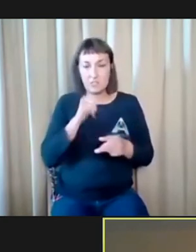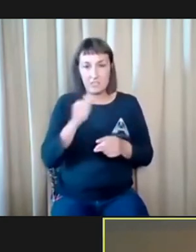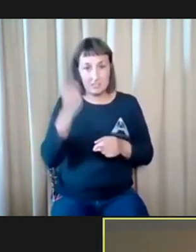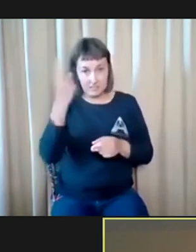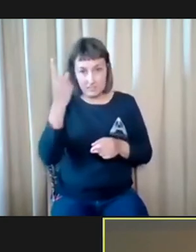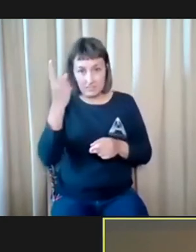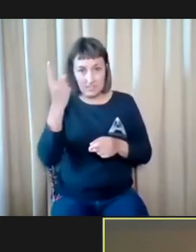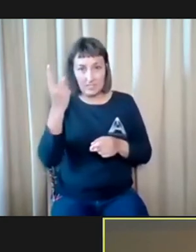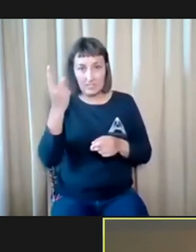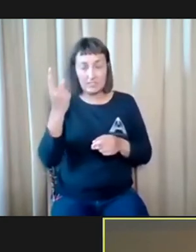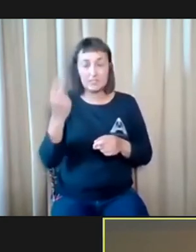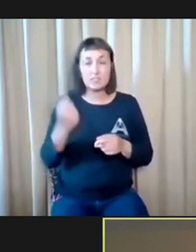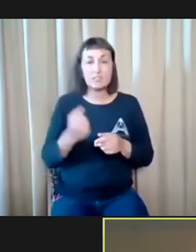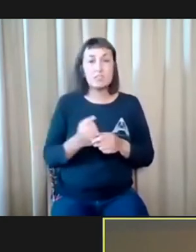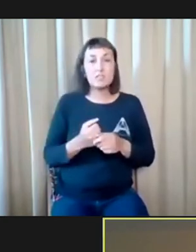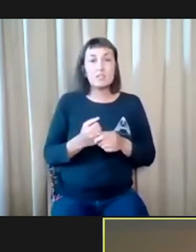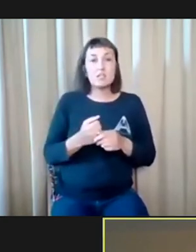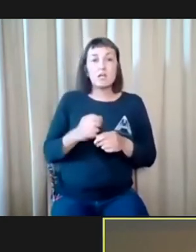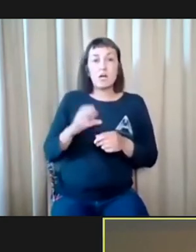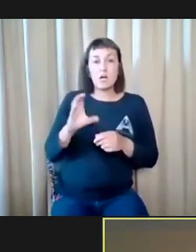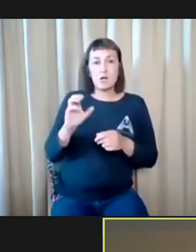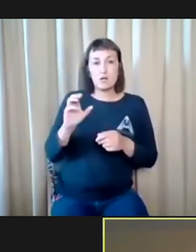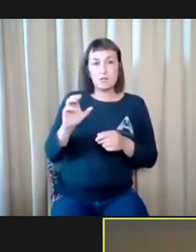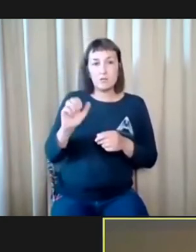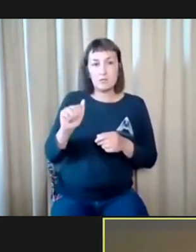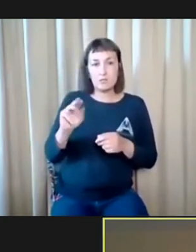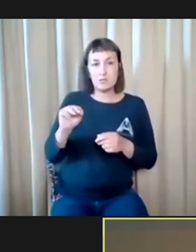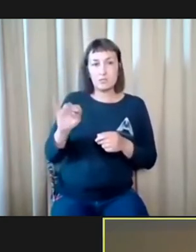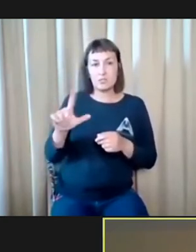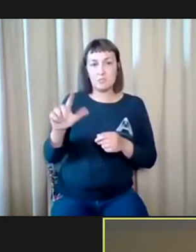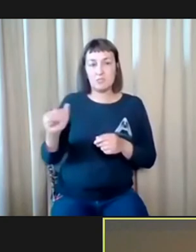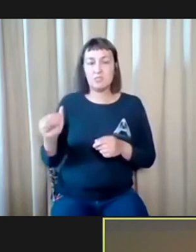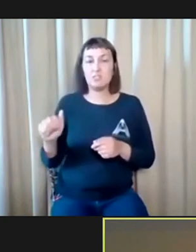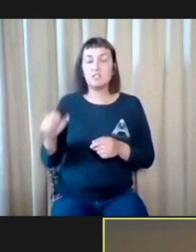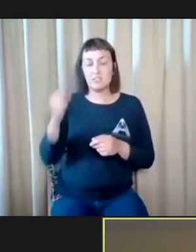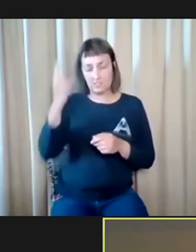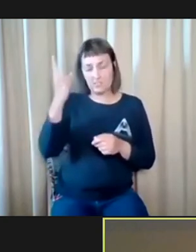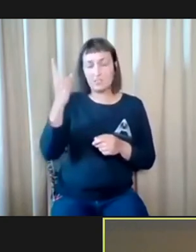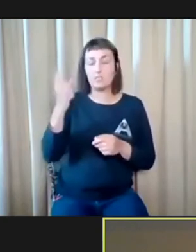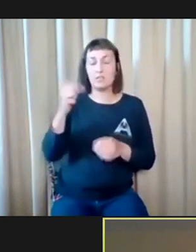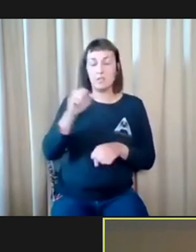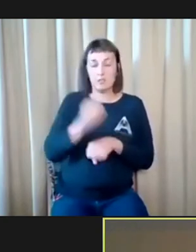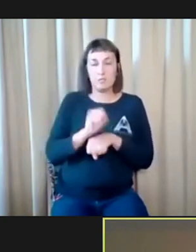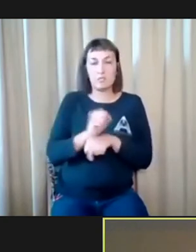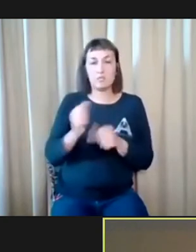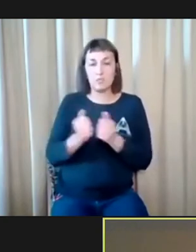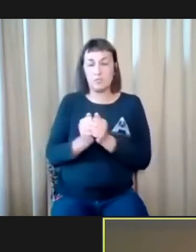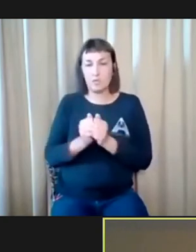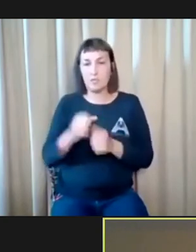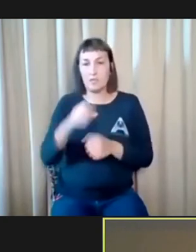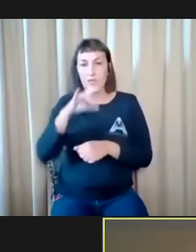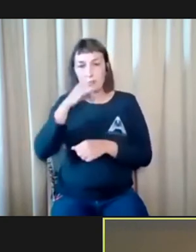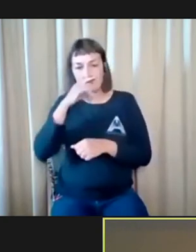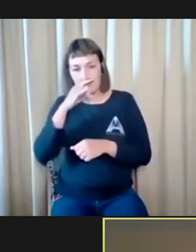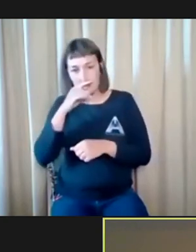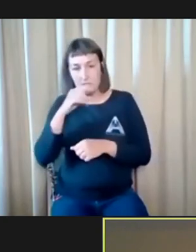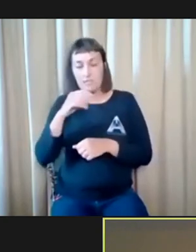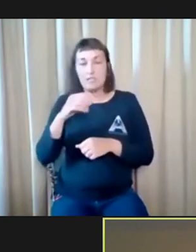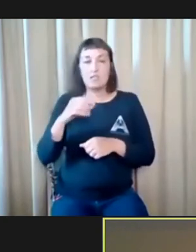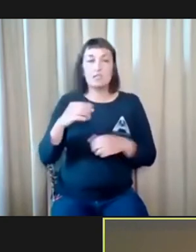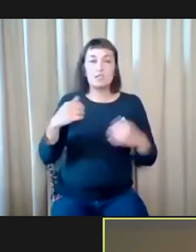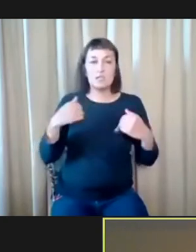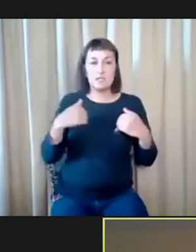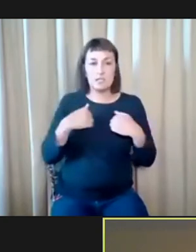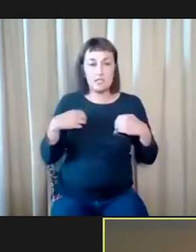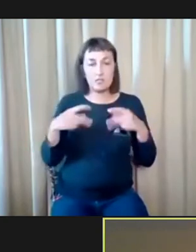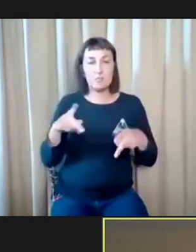I know Camilla works a lot with young people in her work, but I'll just add real quickly that what we have found